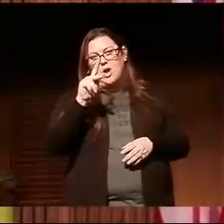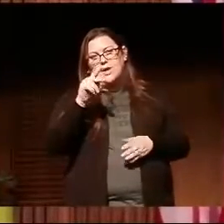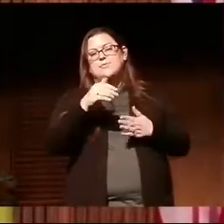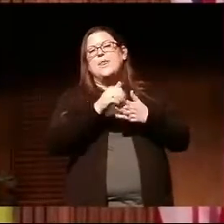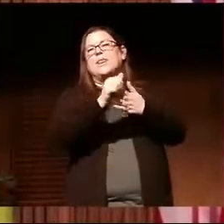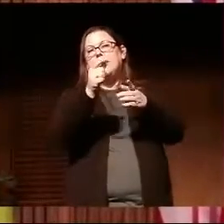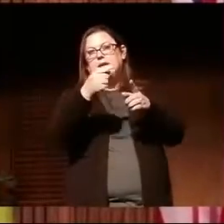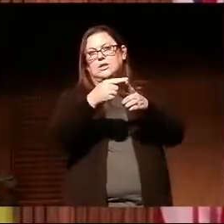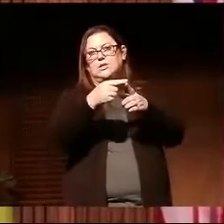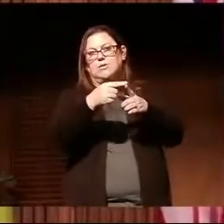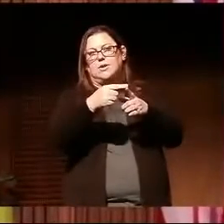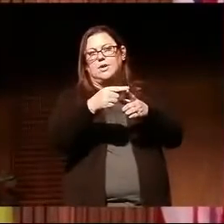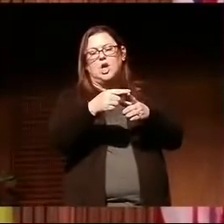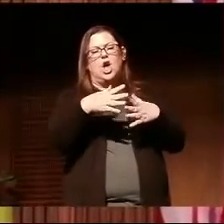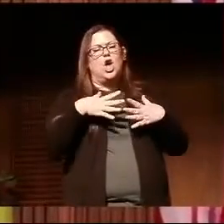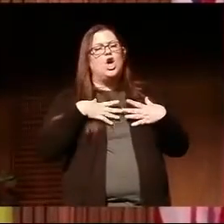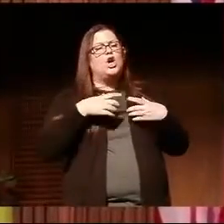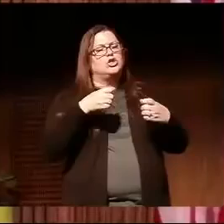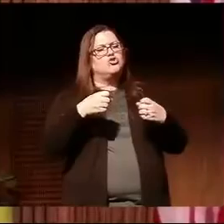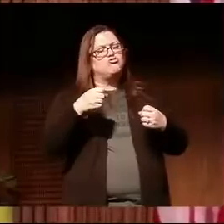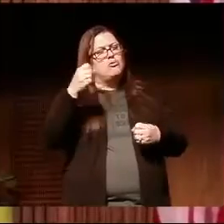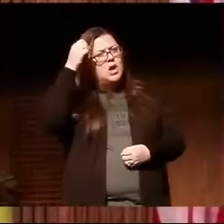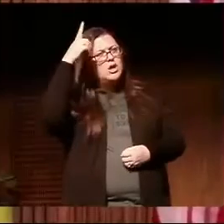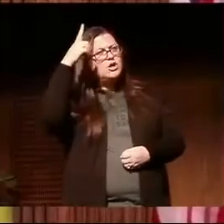a strong sense of identity.